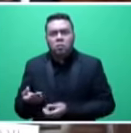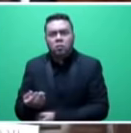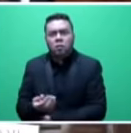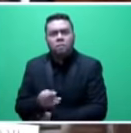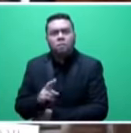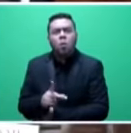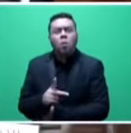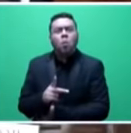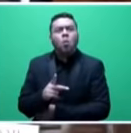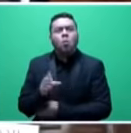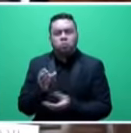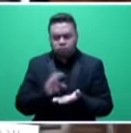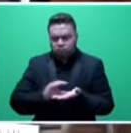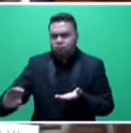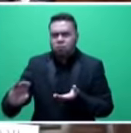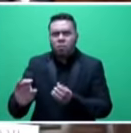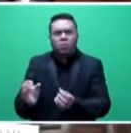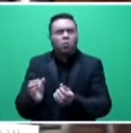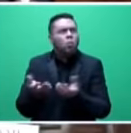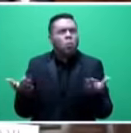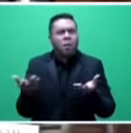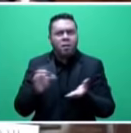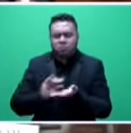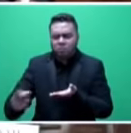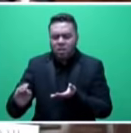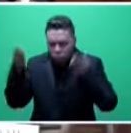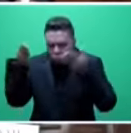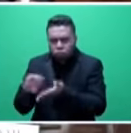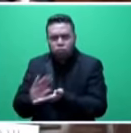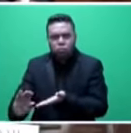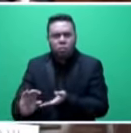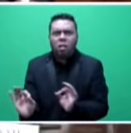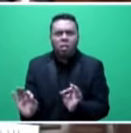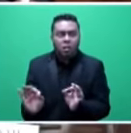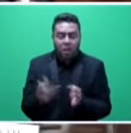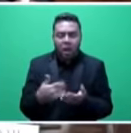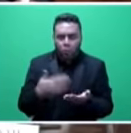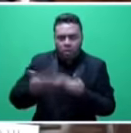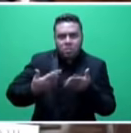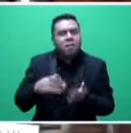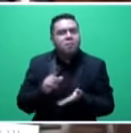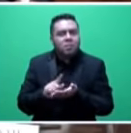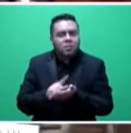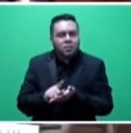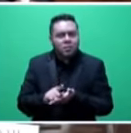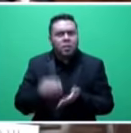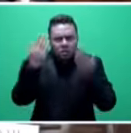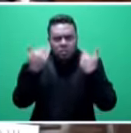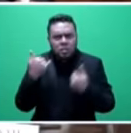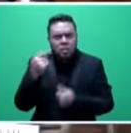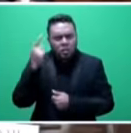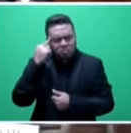of commitments of those funds. I will deliberate on that a little later. Mr. Speaker, sir, it is mind-boggling